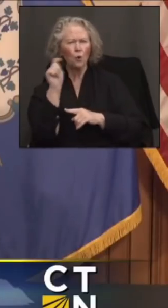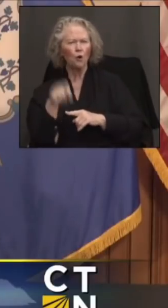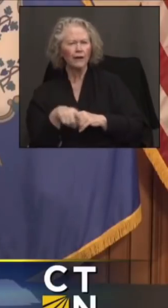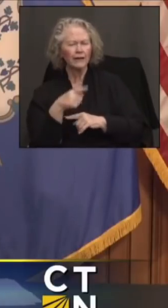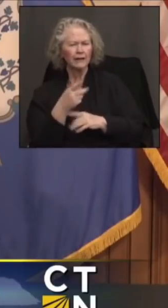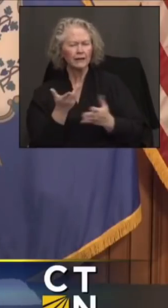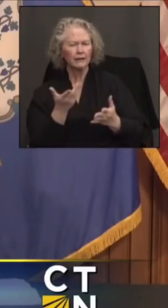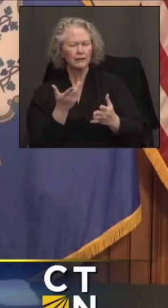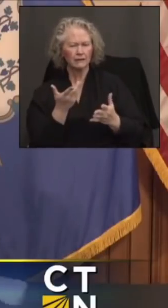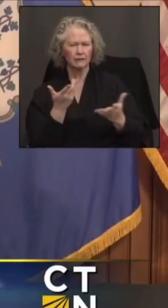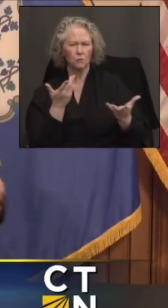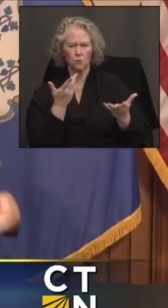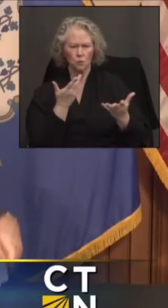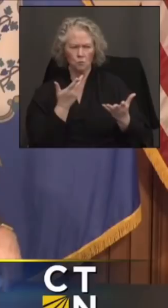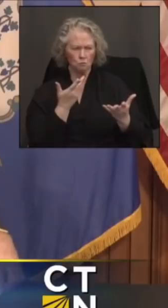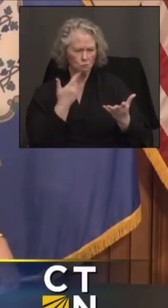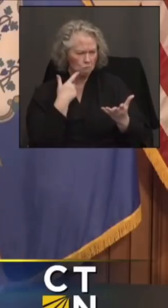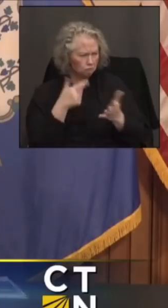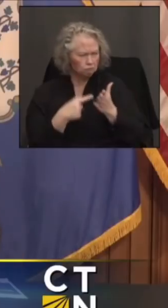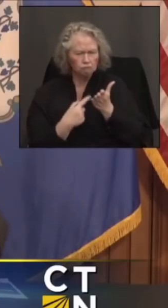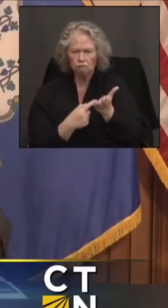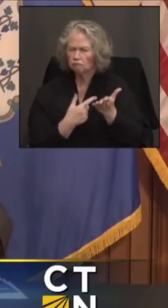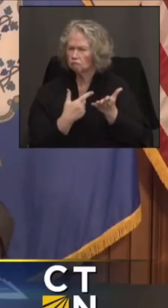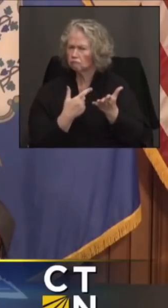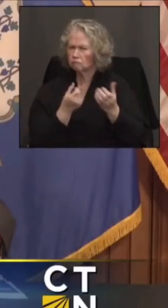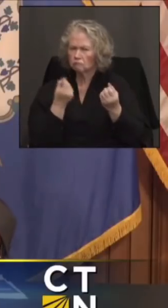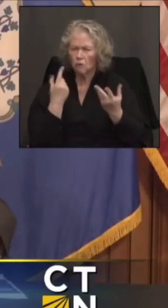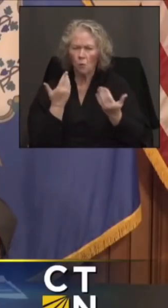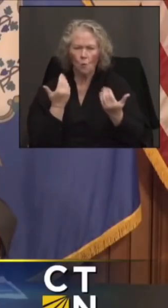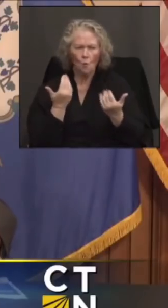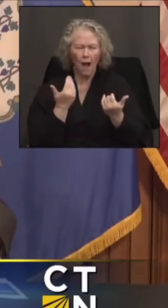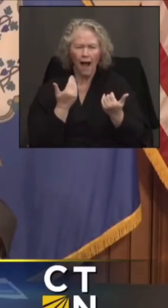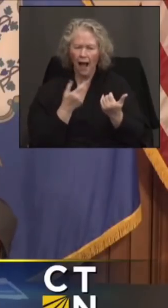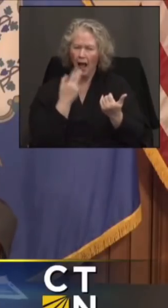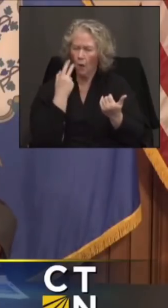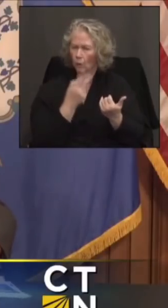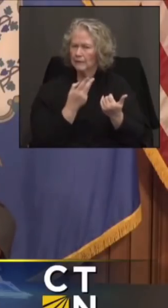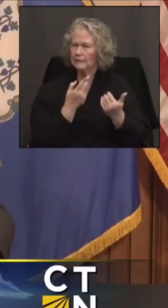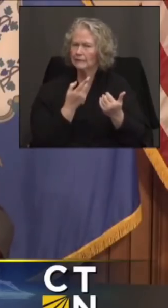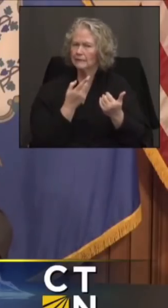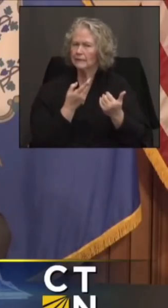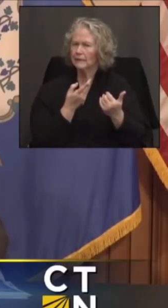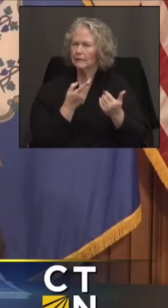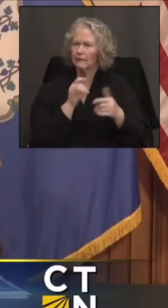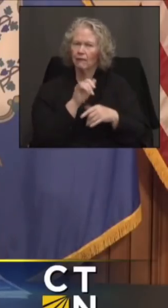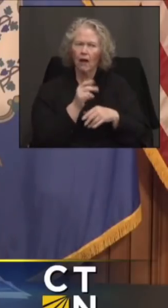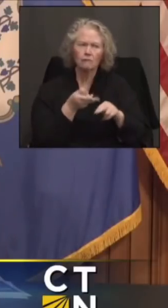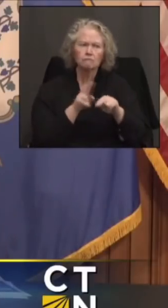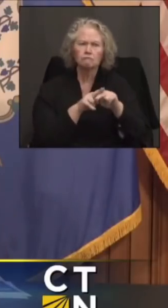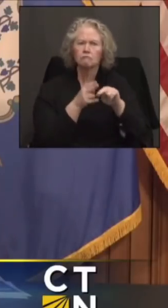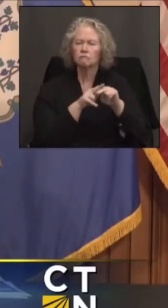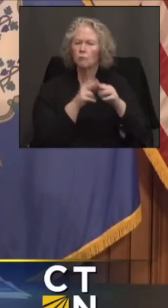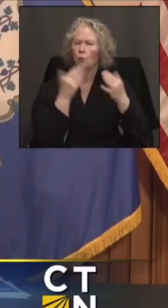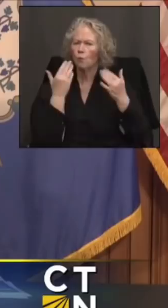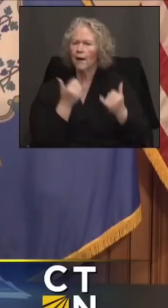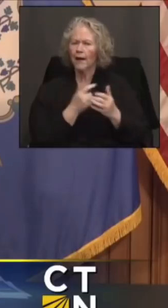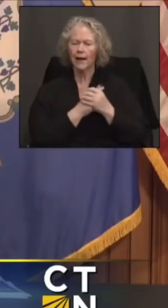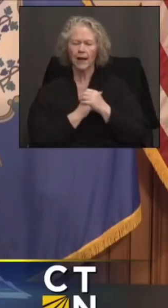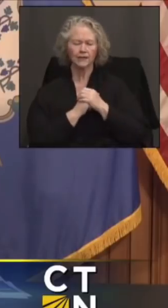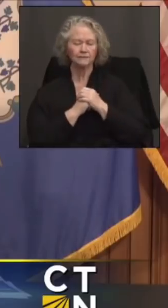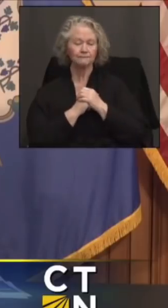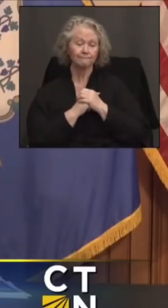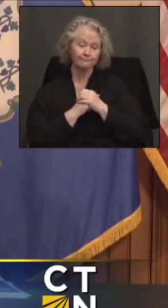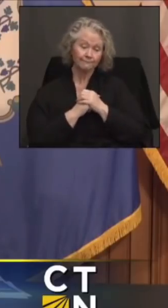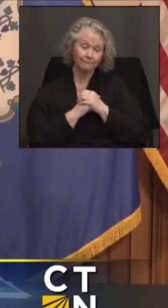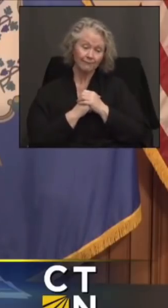example. Do we have any reasoning as to why these areas are seeing a little bit of an influx in cases? Well,